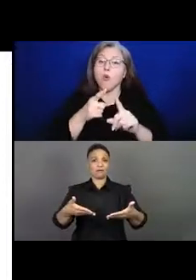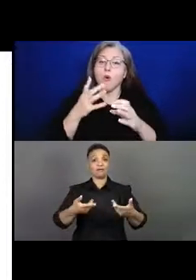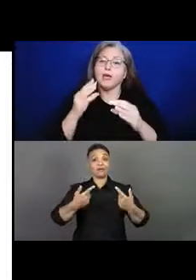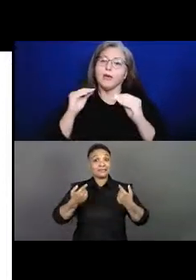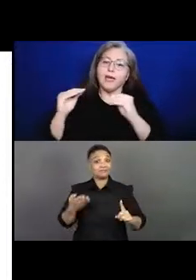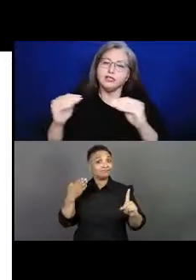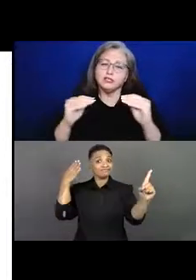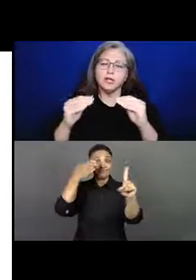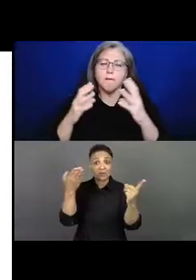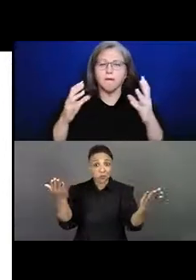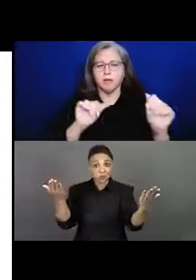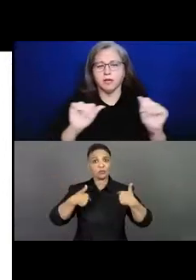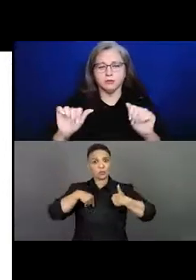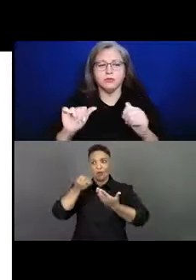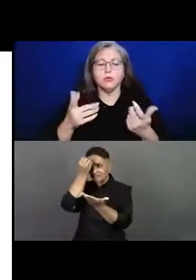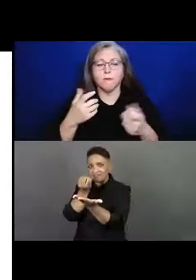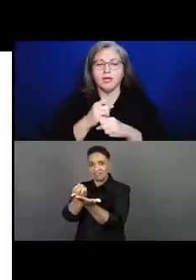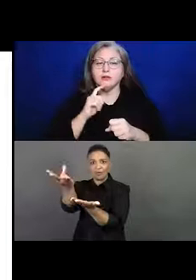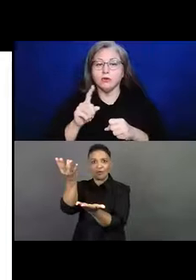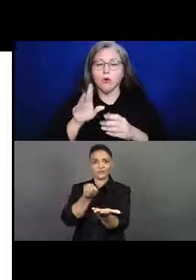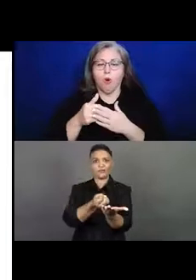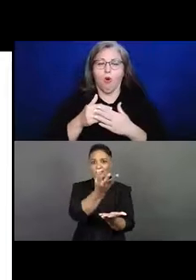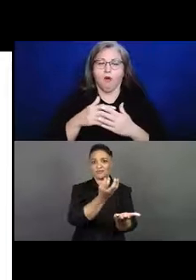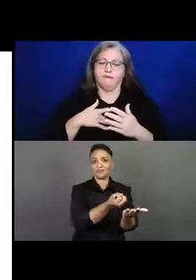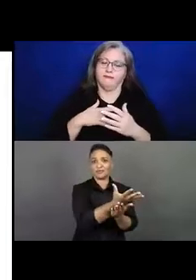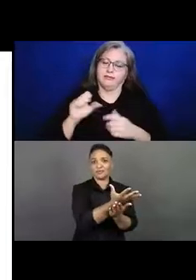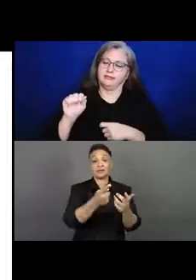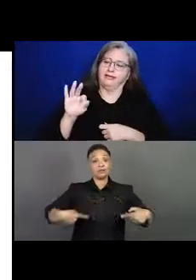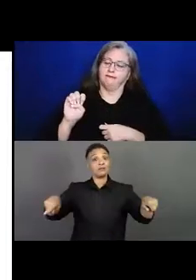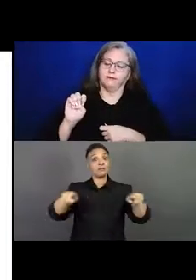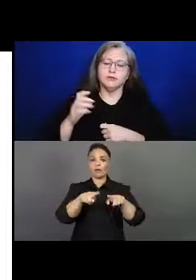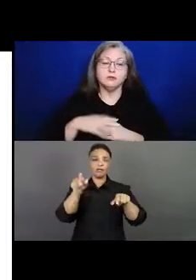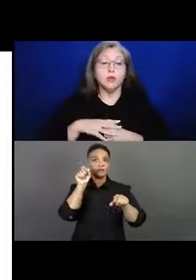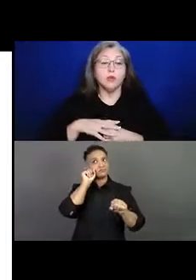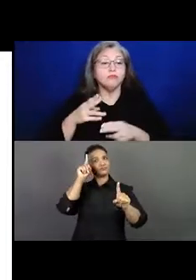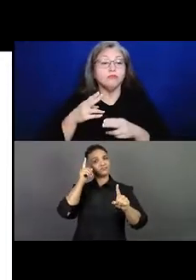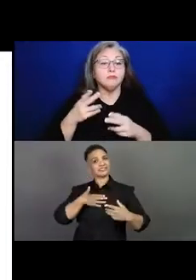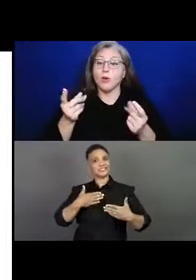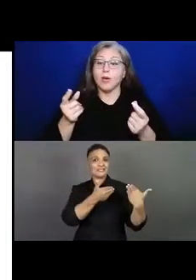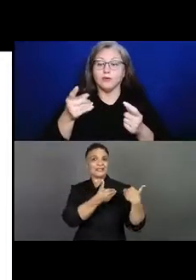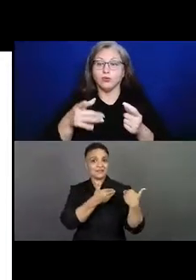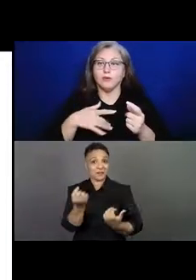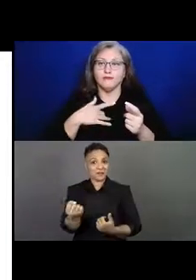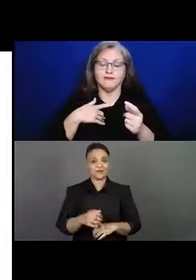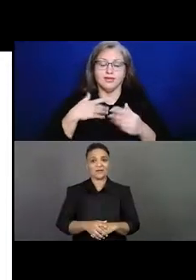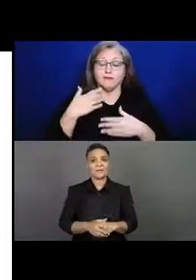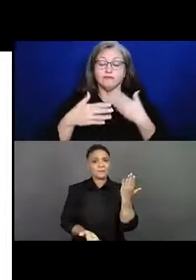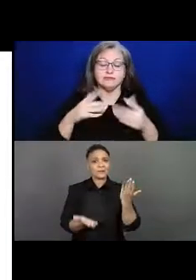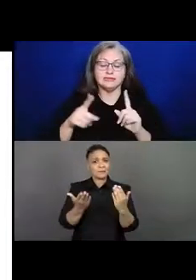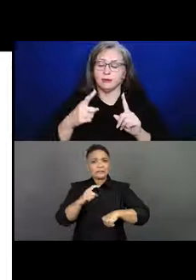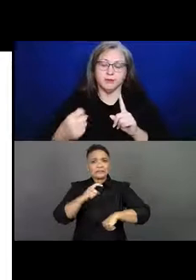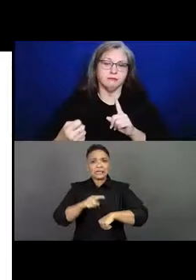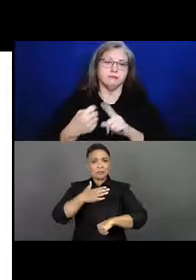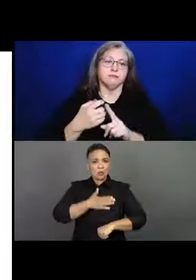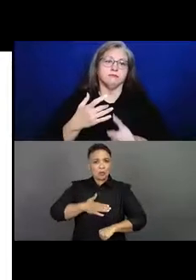can. So we just want to ensure that everyone is safe. So quickly, if maybe you are triggered during the session,